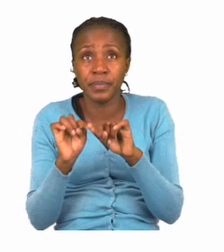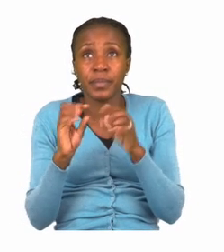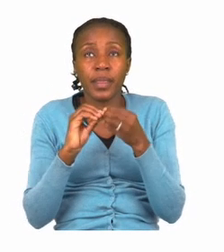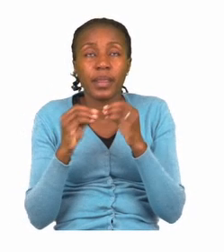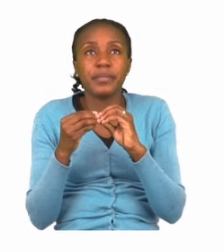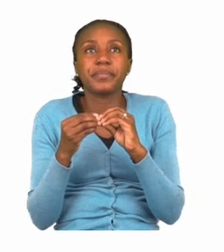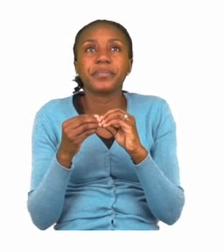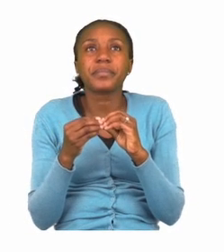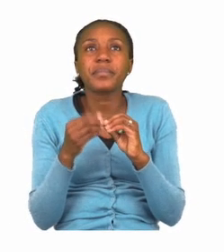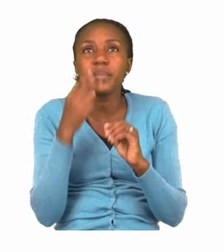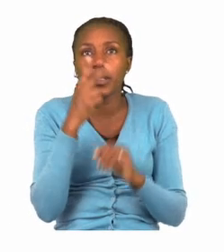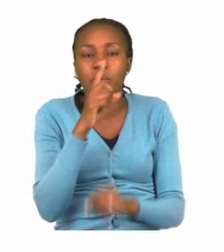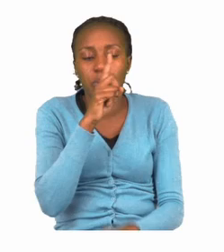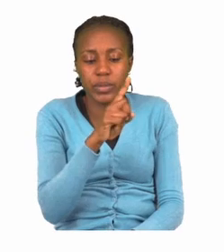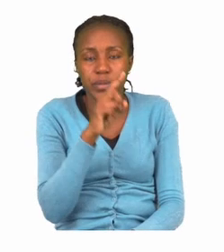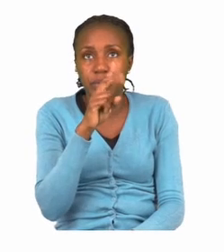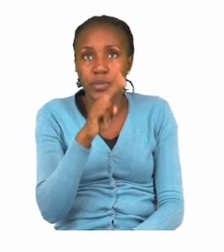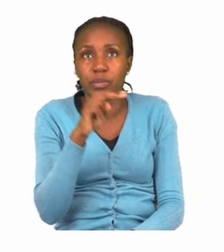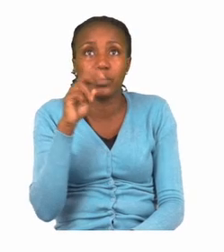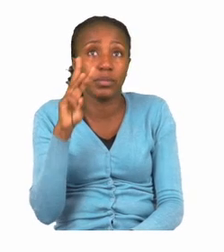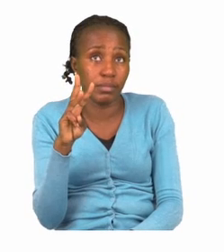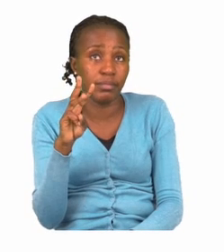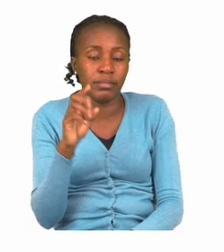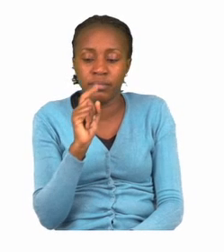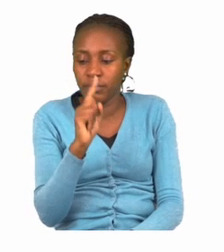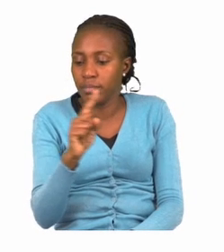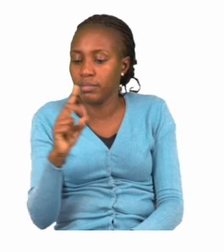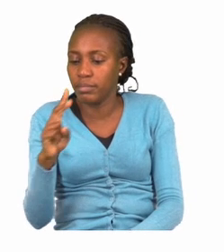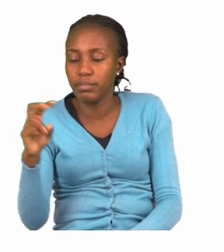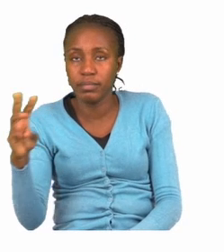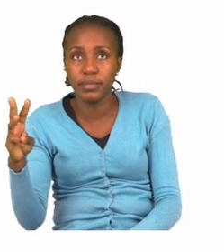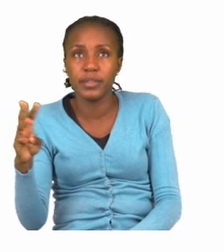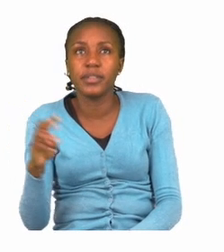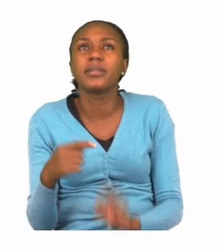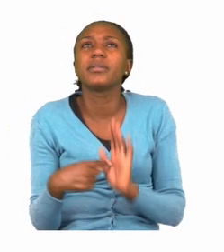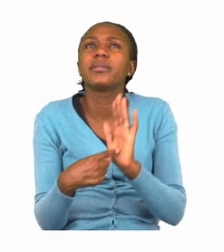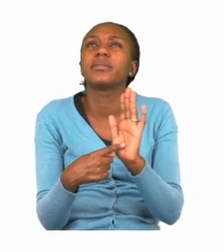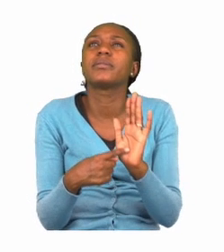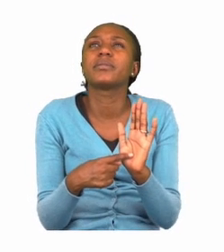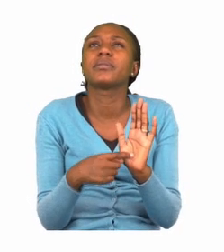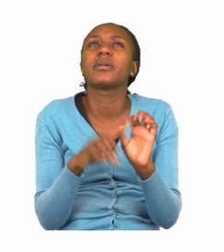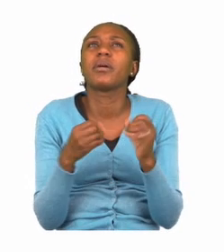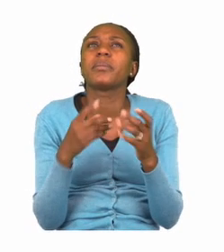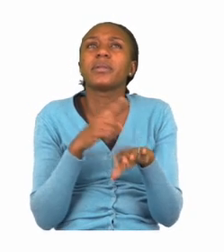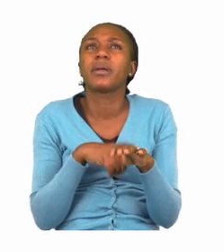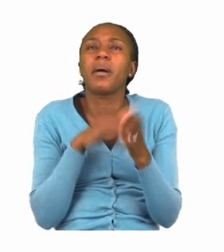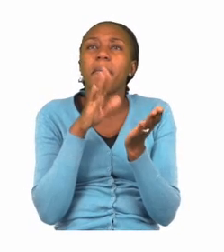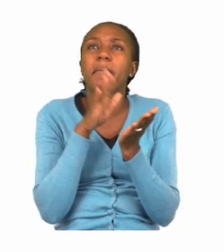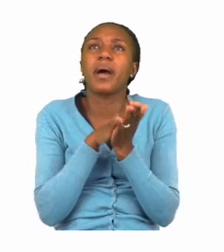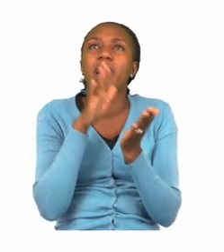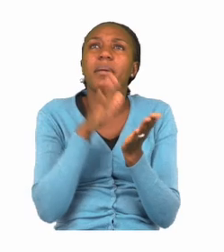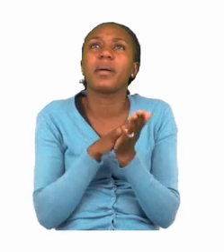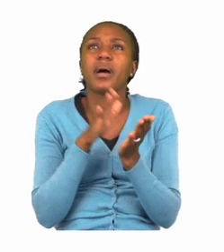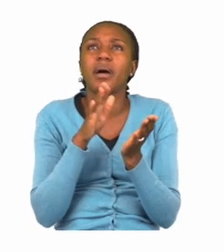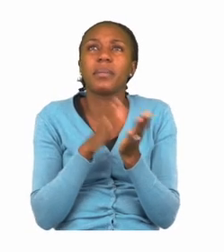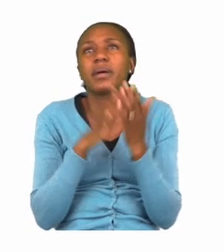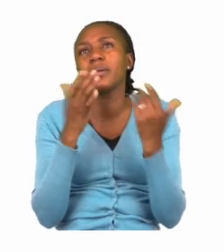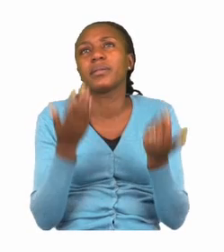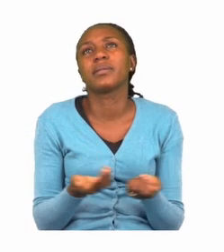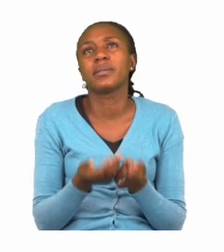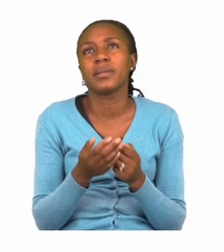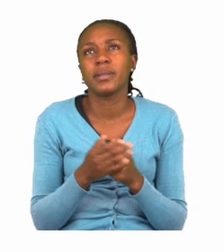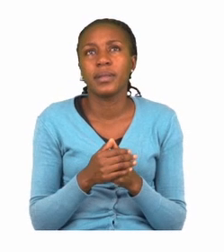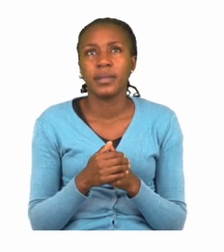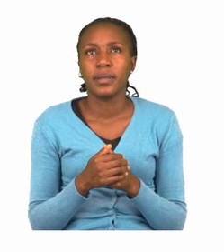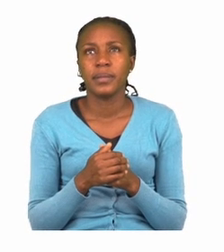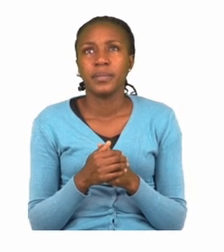1, 2 or 3. Now that is to show us how many syllables each